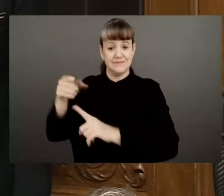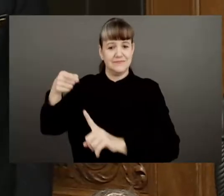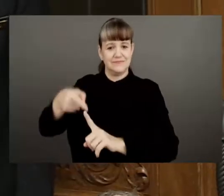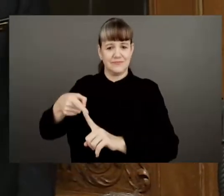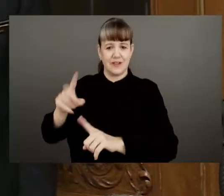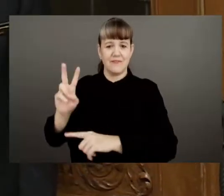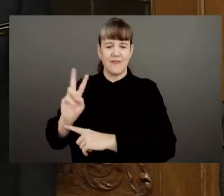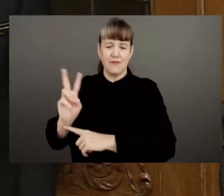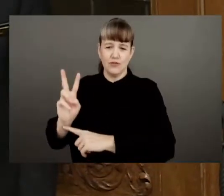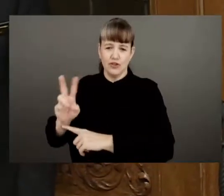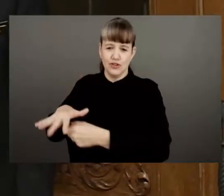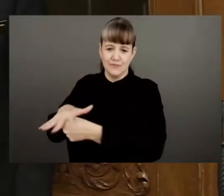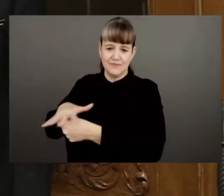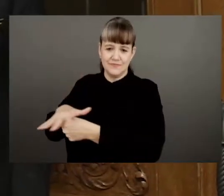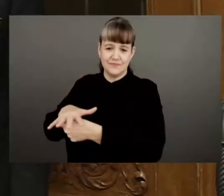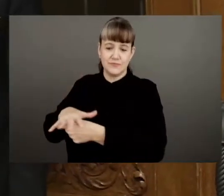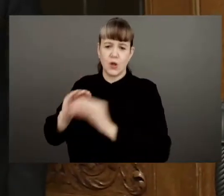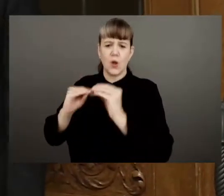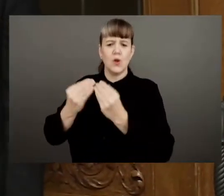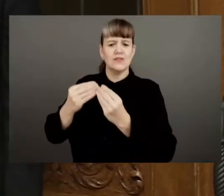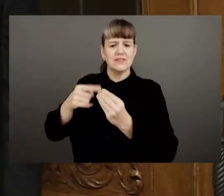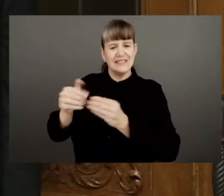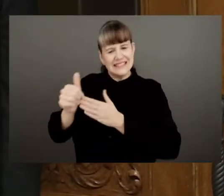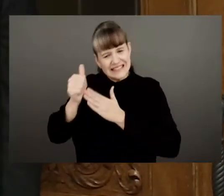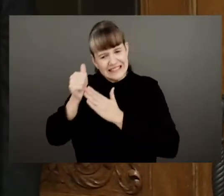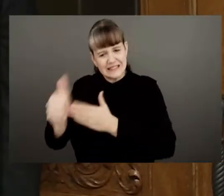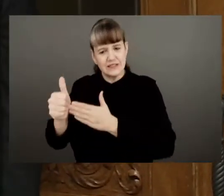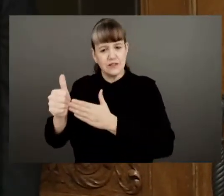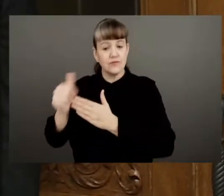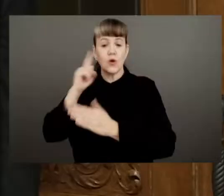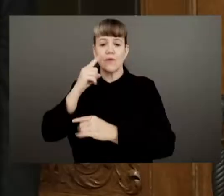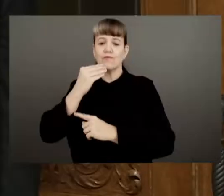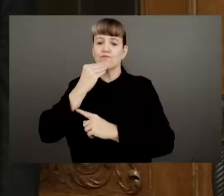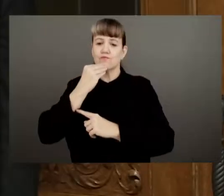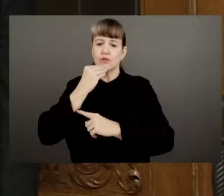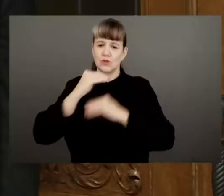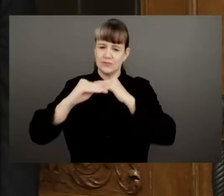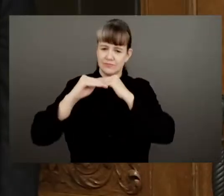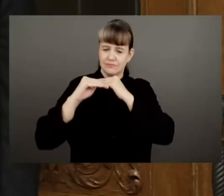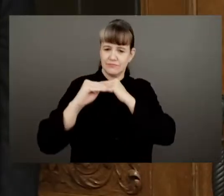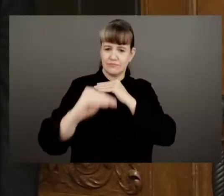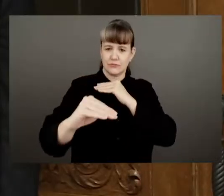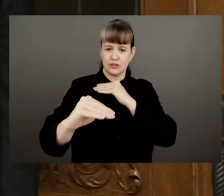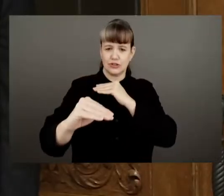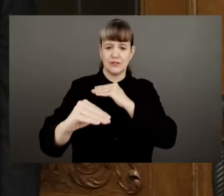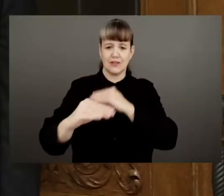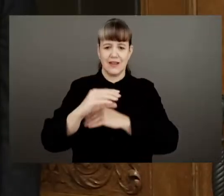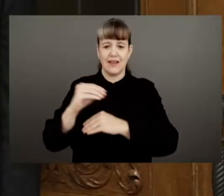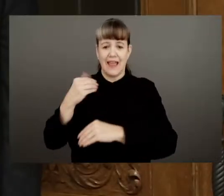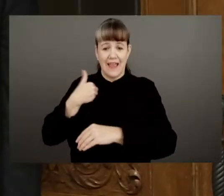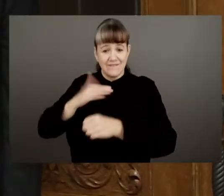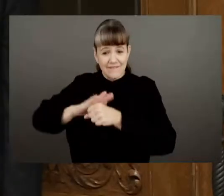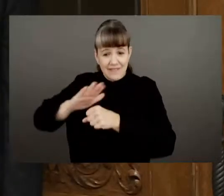food security and food justice. These groups don't just feed people, they build community while